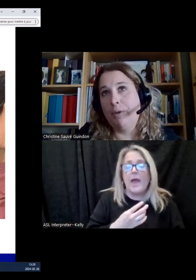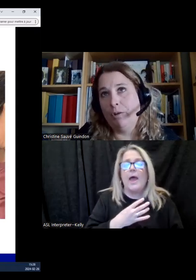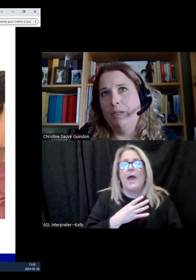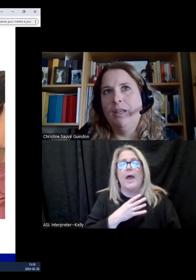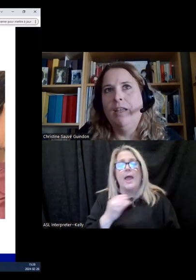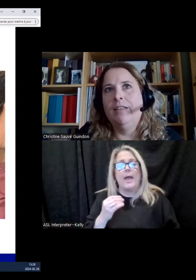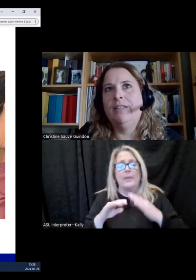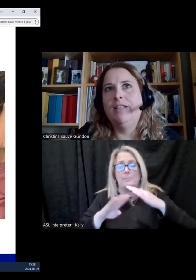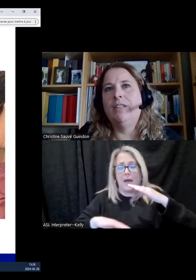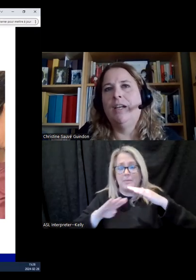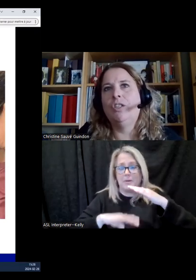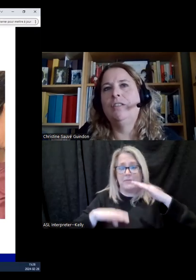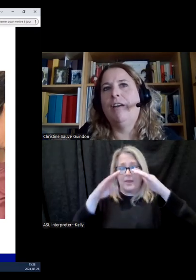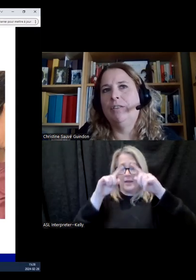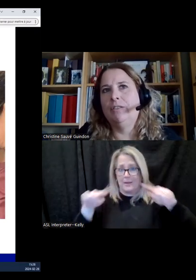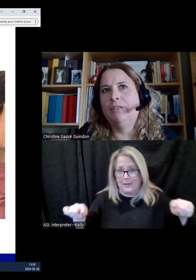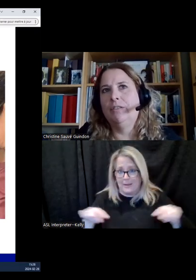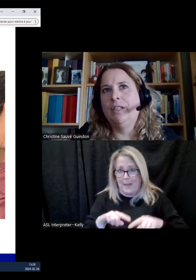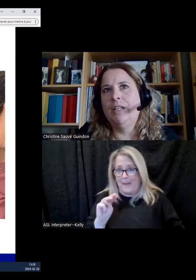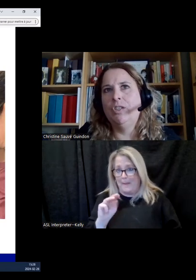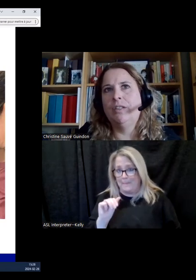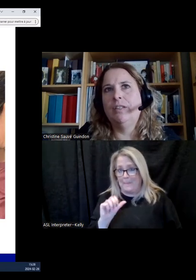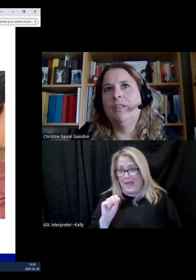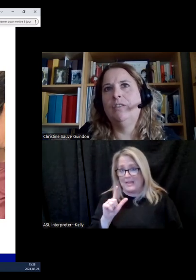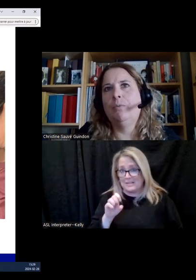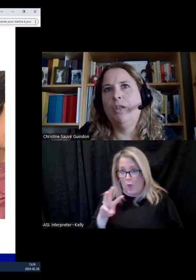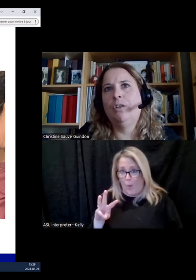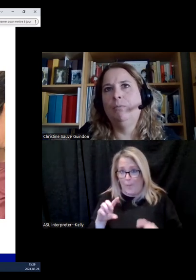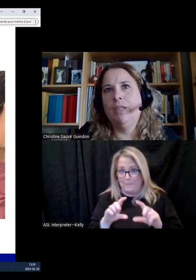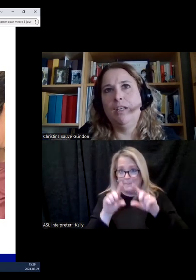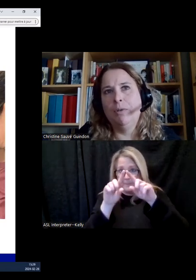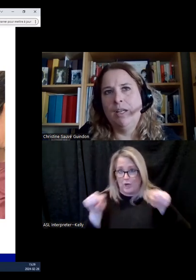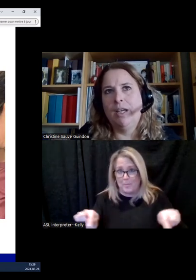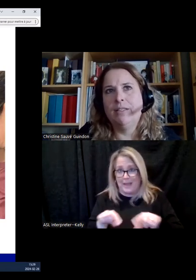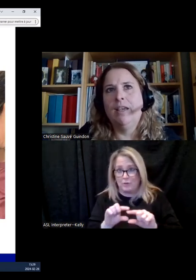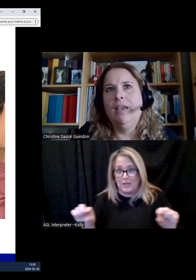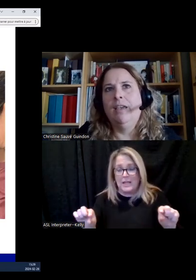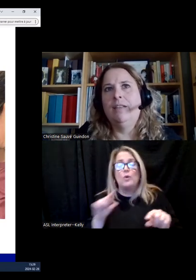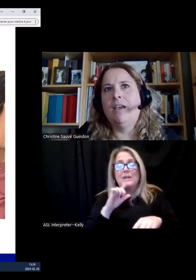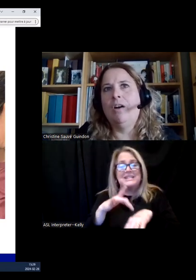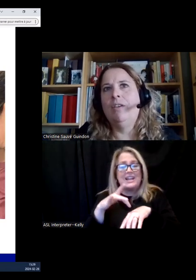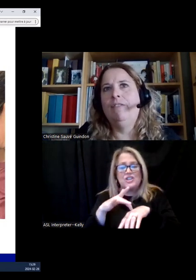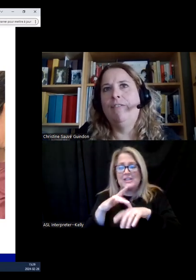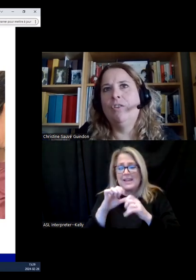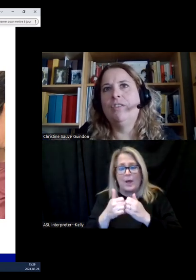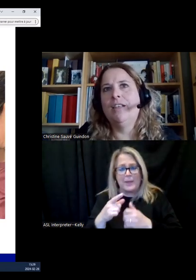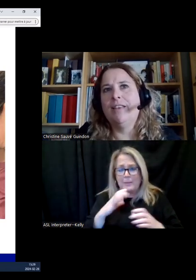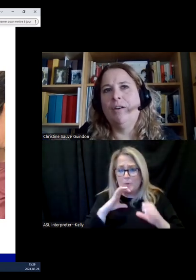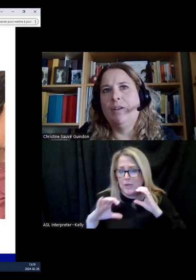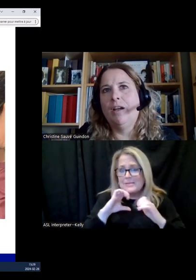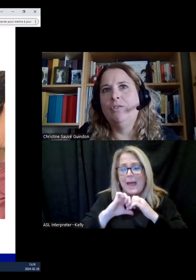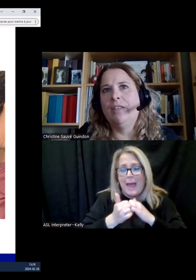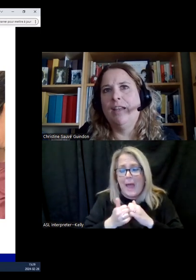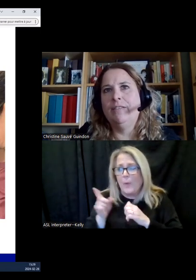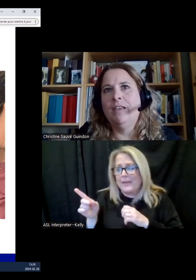Maslow pyramid, the sense of touch is vital. To touch is the way to he communicates. It's how he figures things